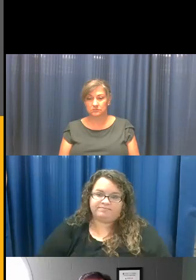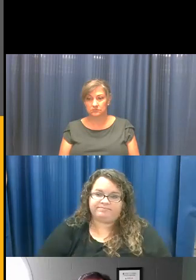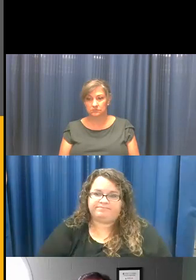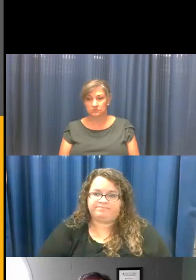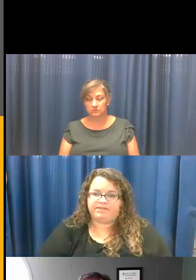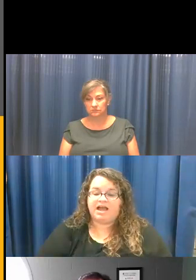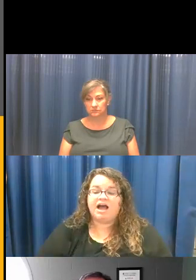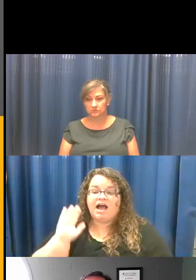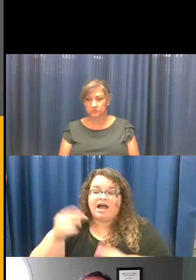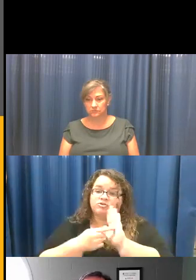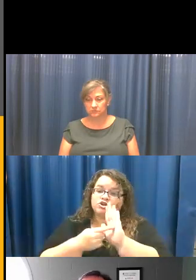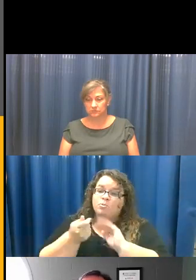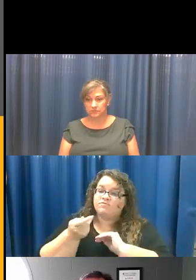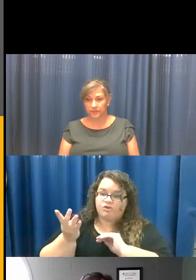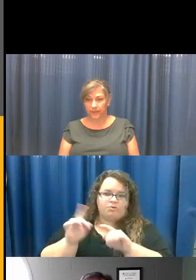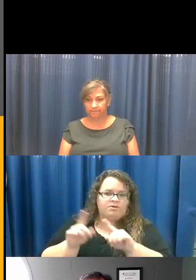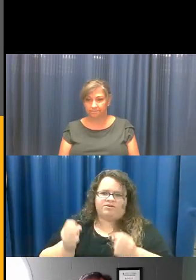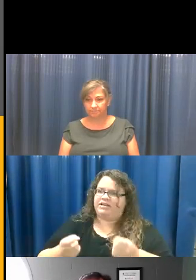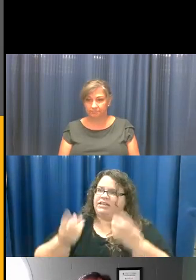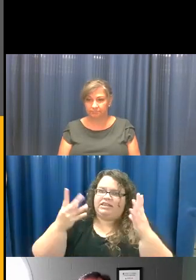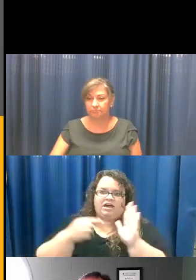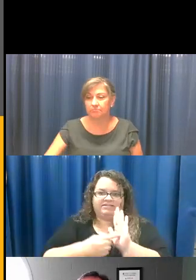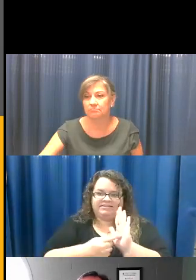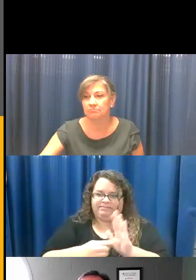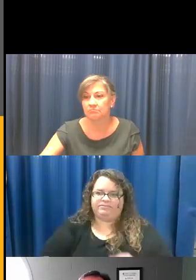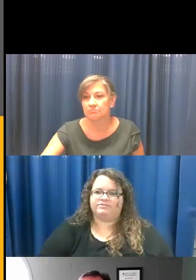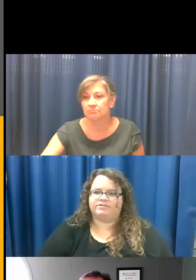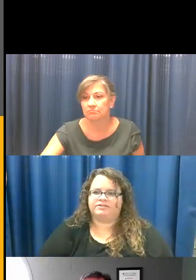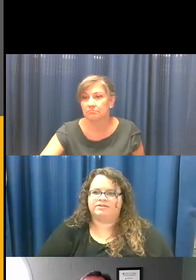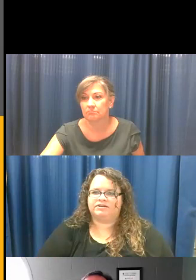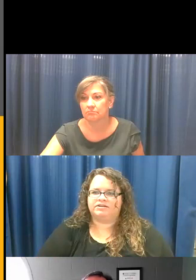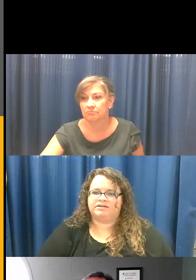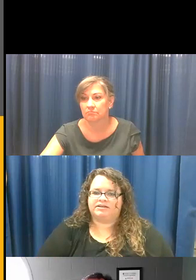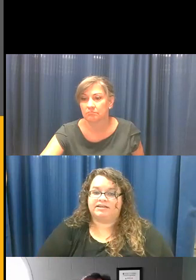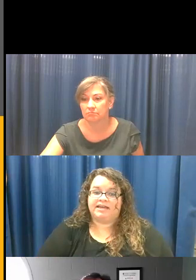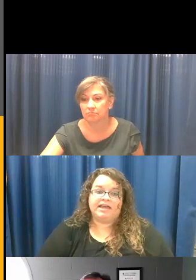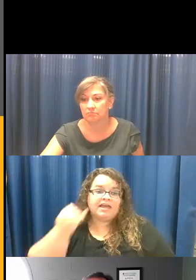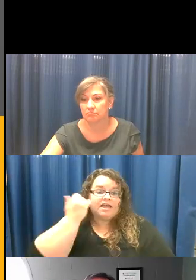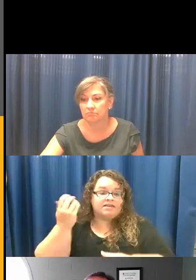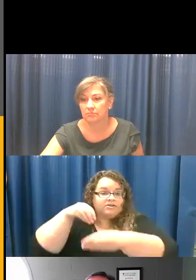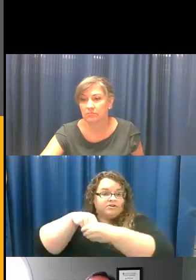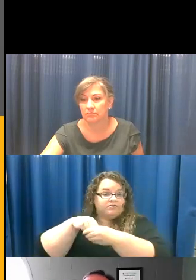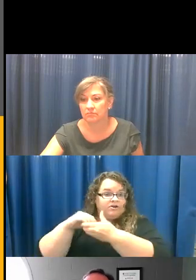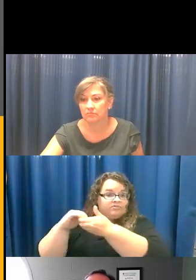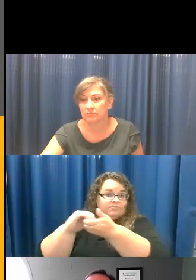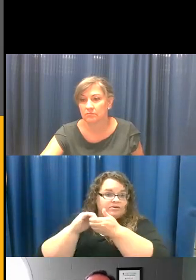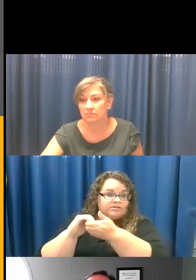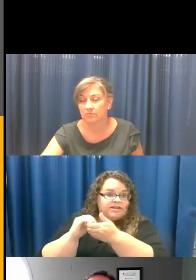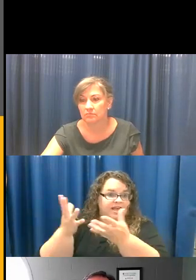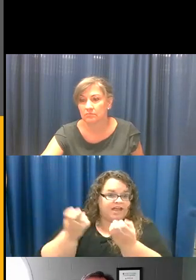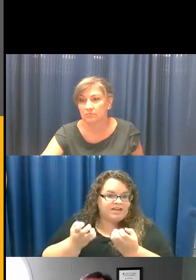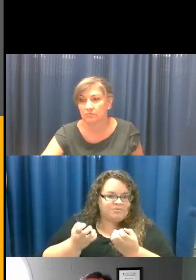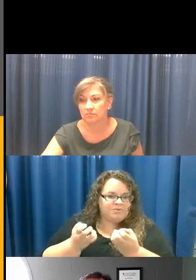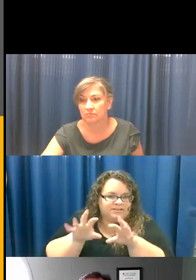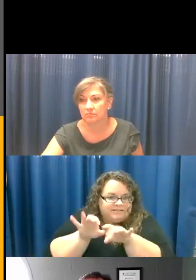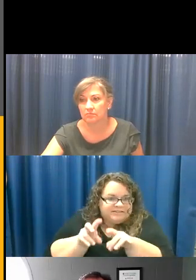more examples that I think that are not part of this. And if you're involved in a partnership, you want to chime that in